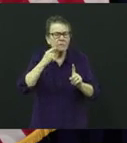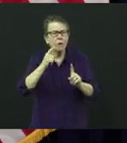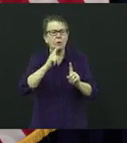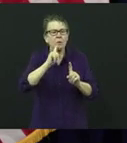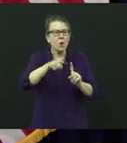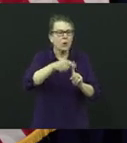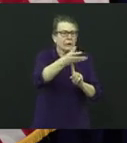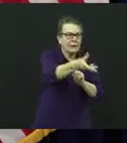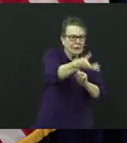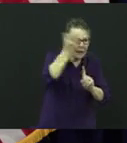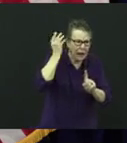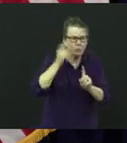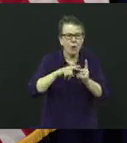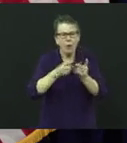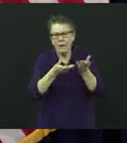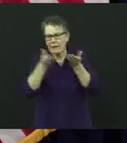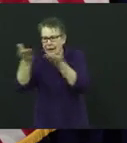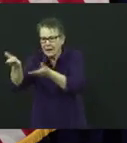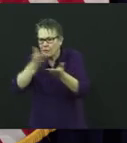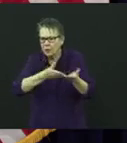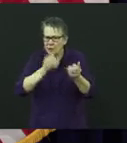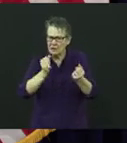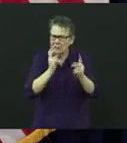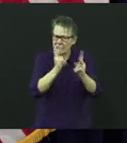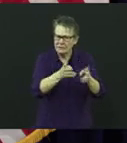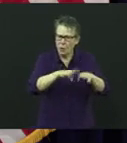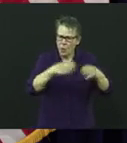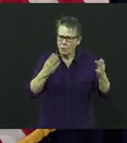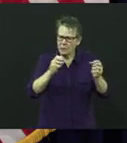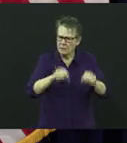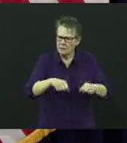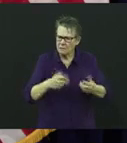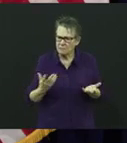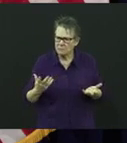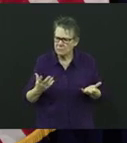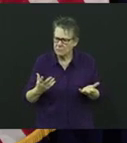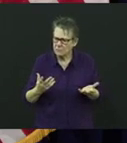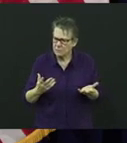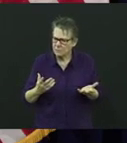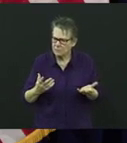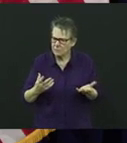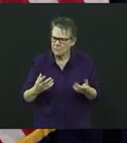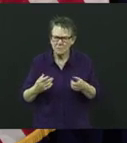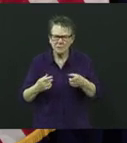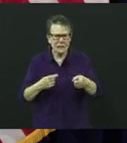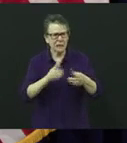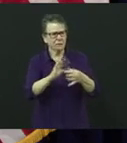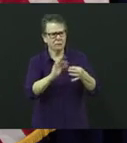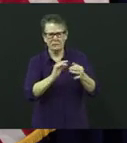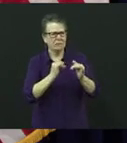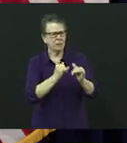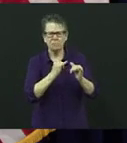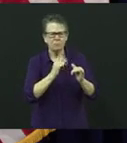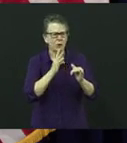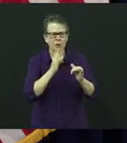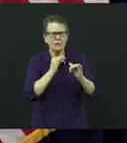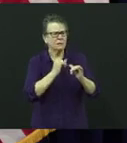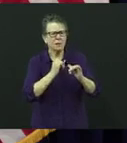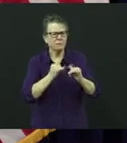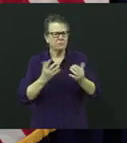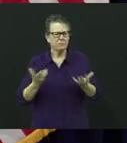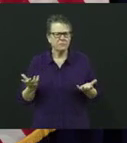with, overwhelmingly consistent with what we had said. But there's no question in terms of